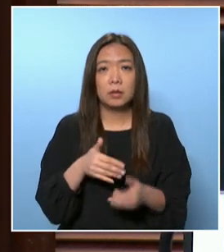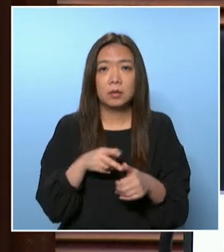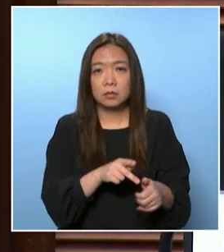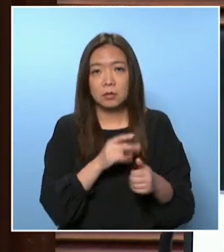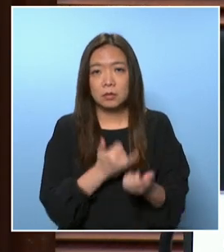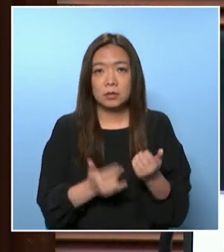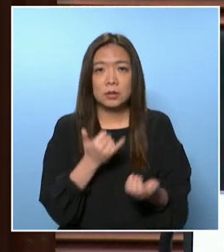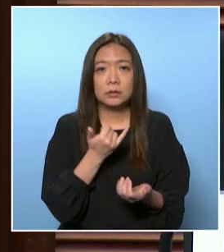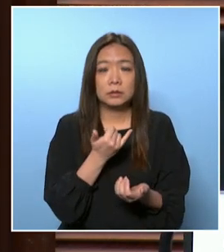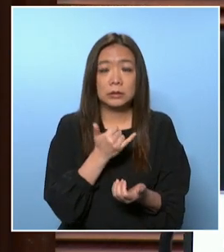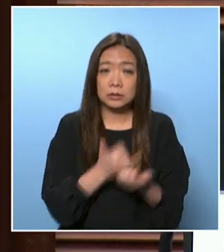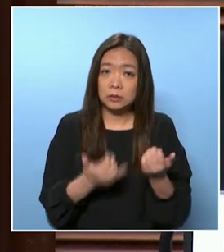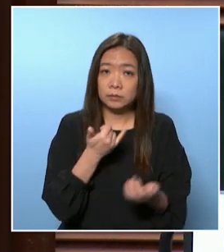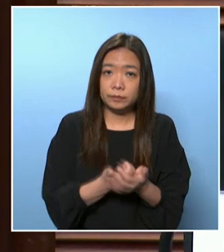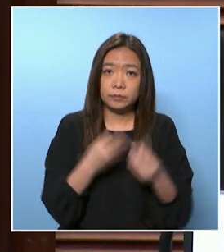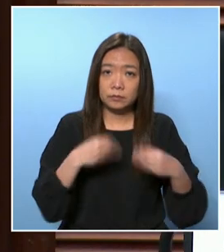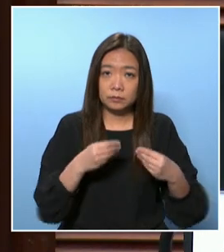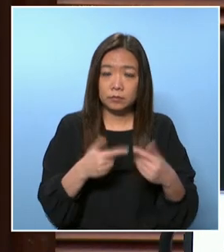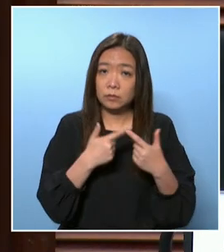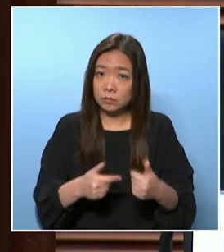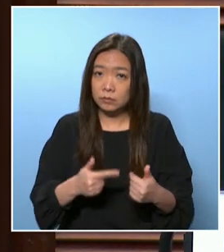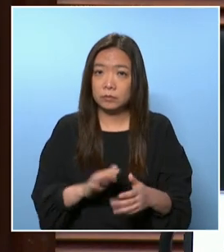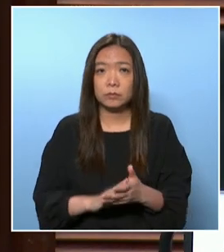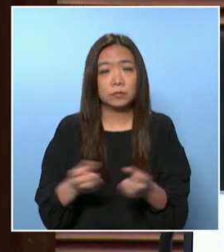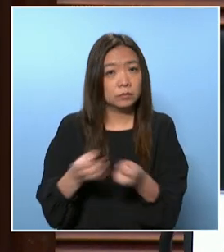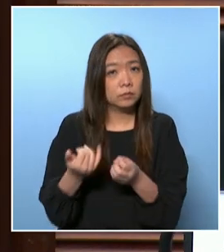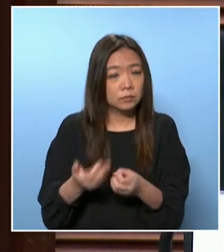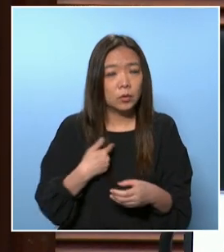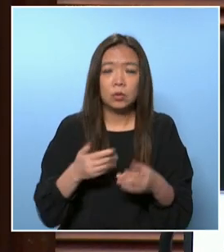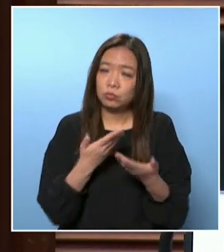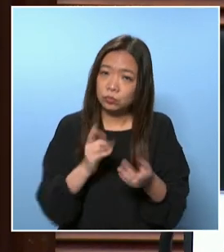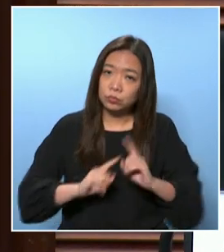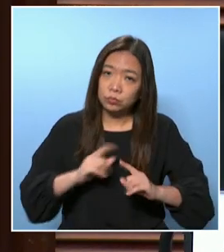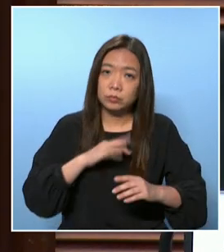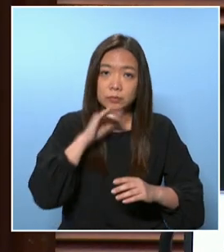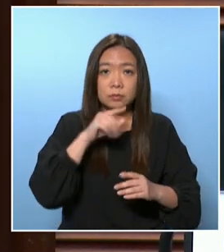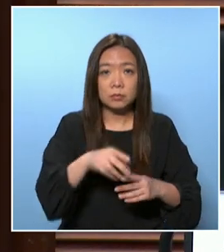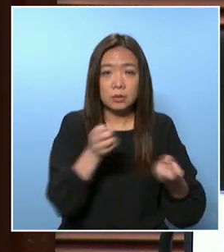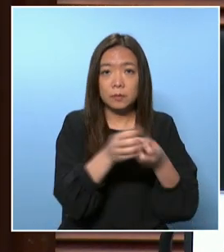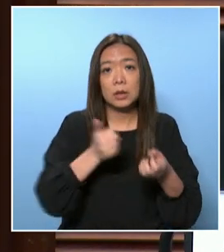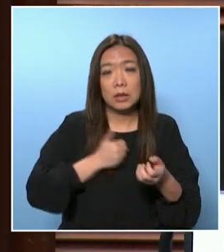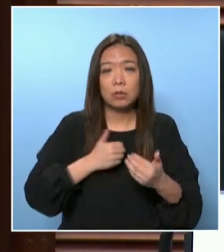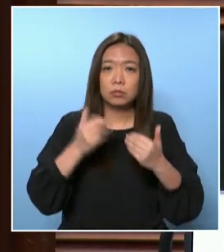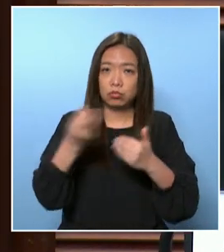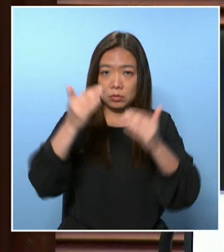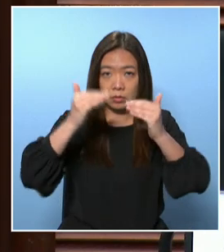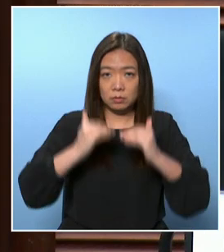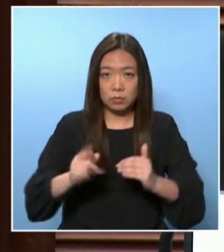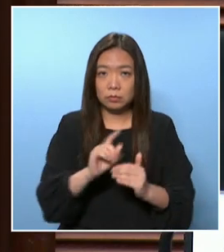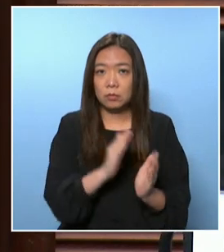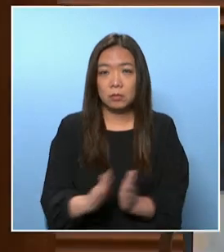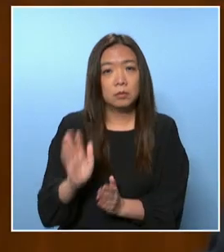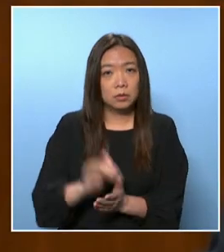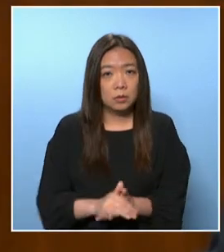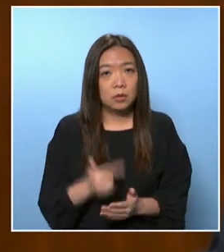talking about legislation. I think we can have some life and death discussion. It's only with sufficient discussion that